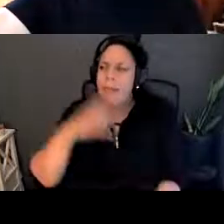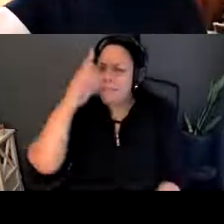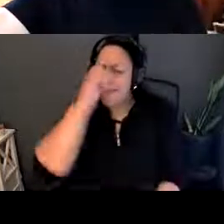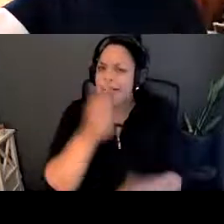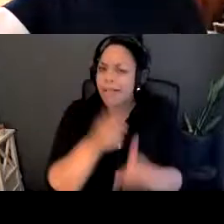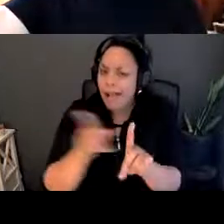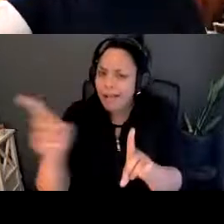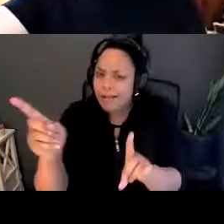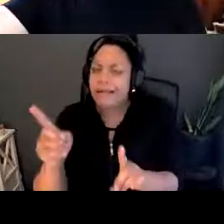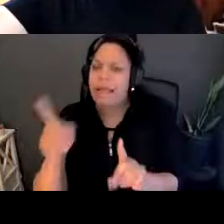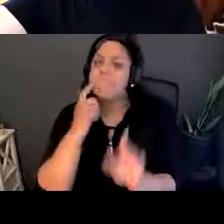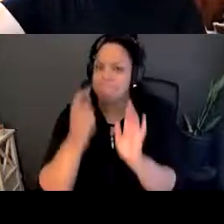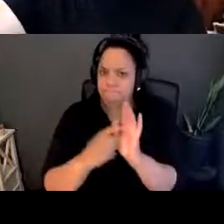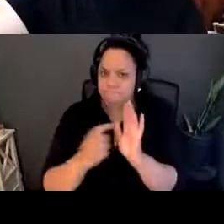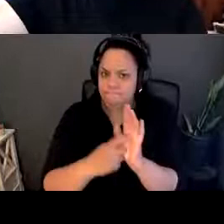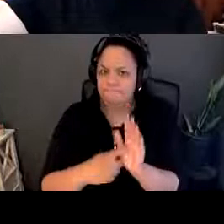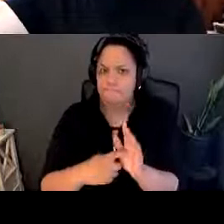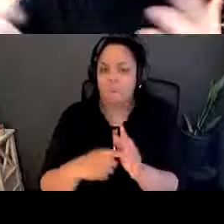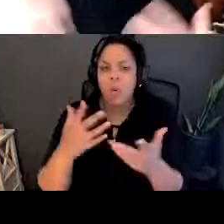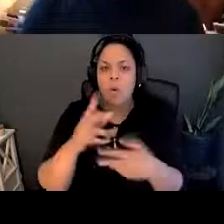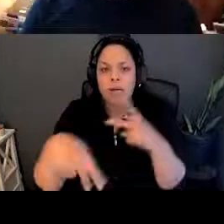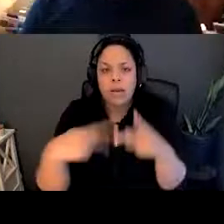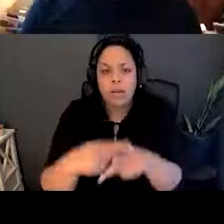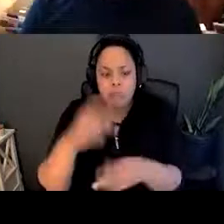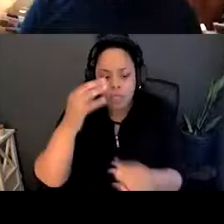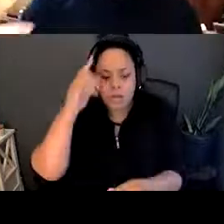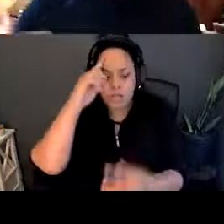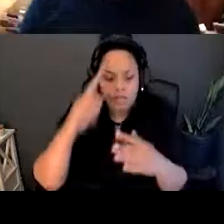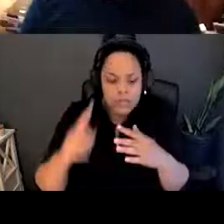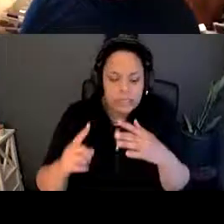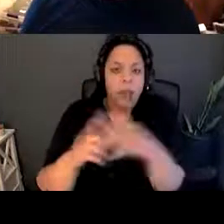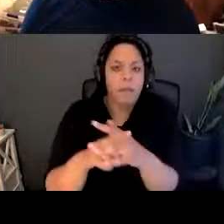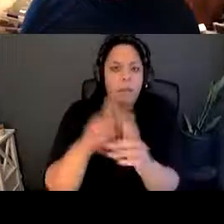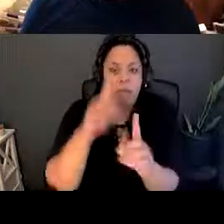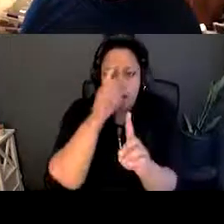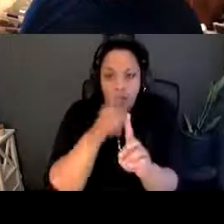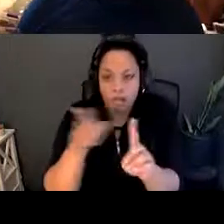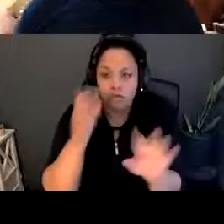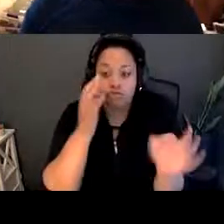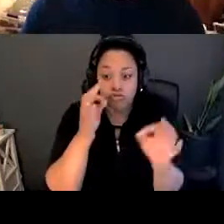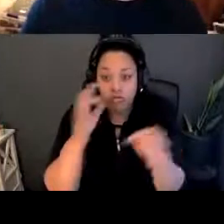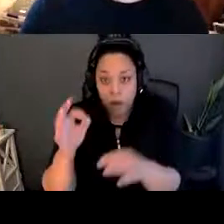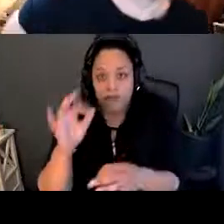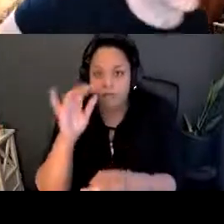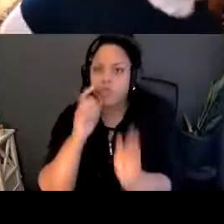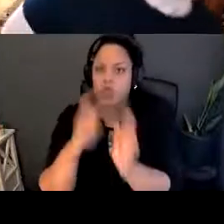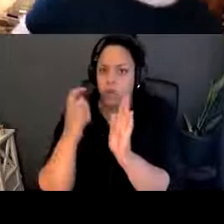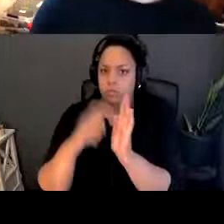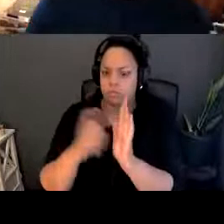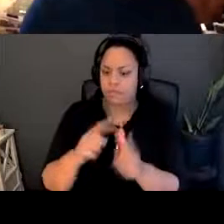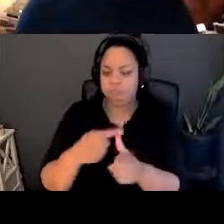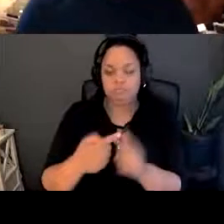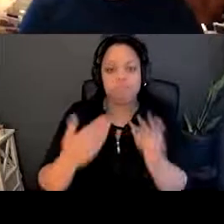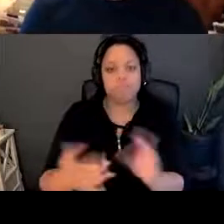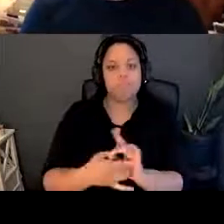noting the types of thoughts that come up when they try to be present, that are distracting them from being present, and letting them go. But